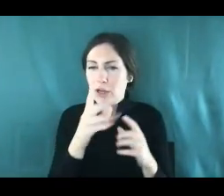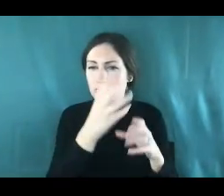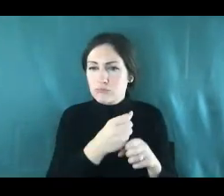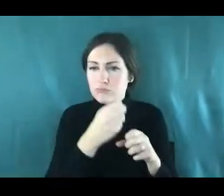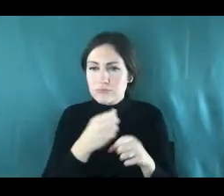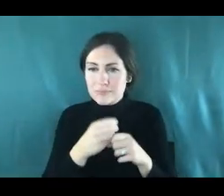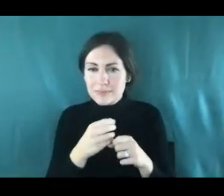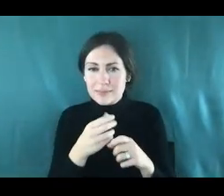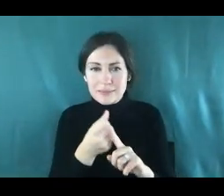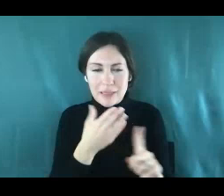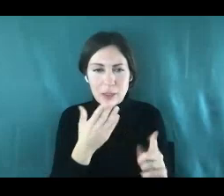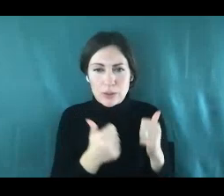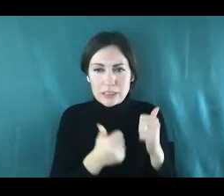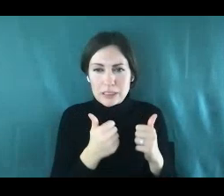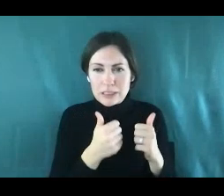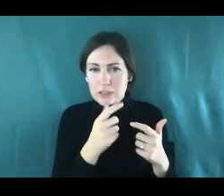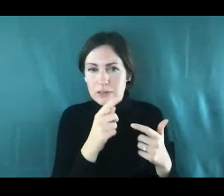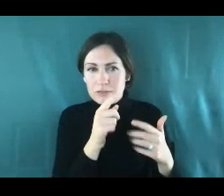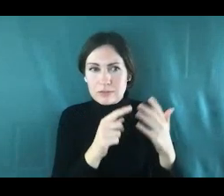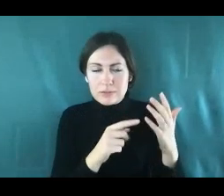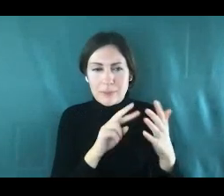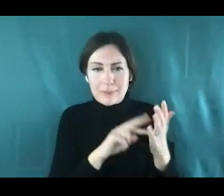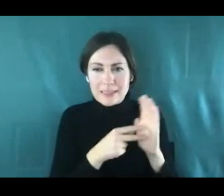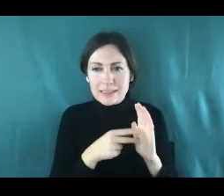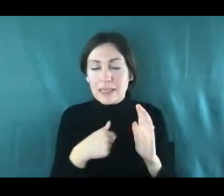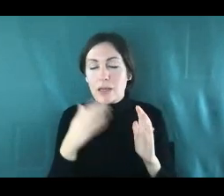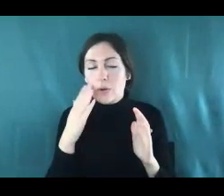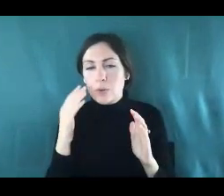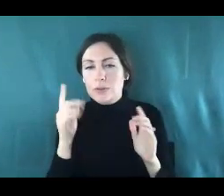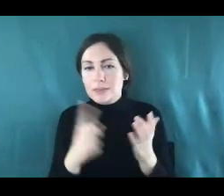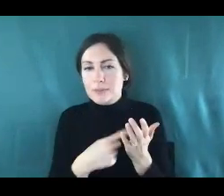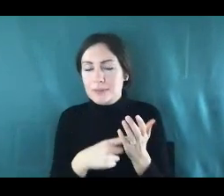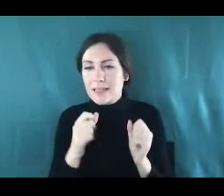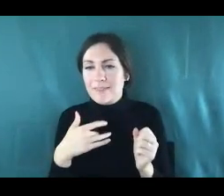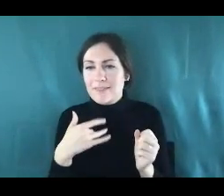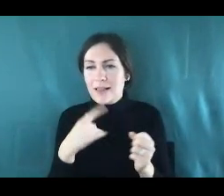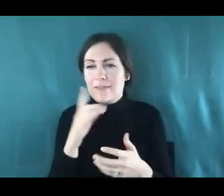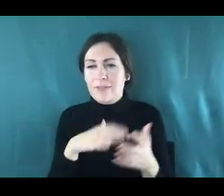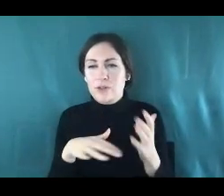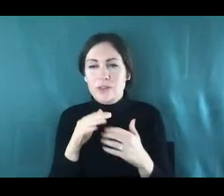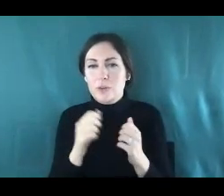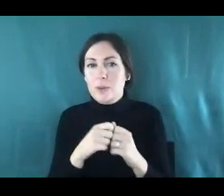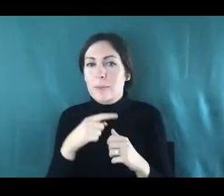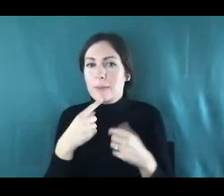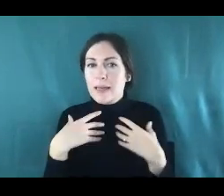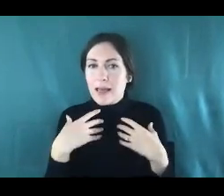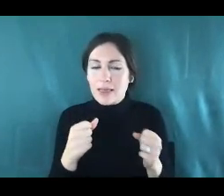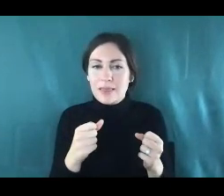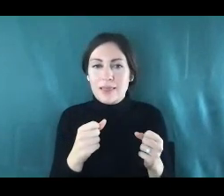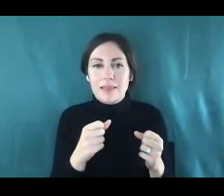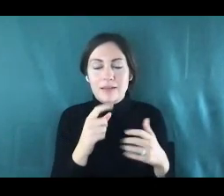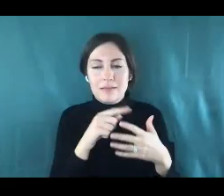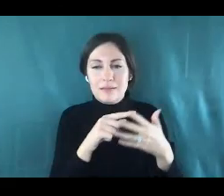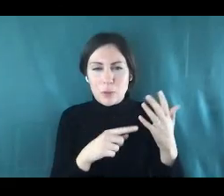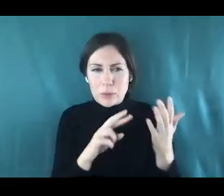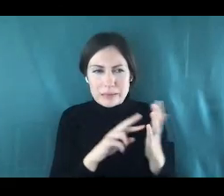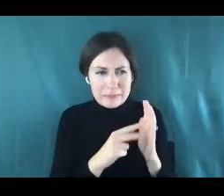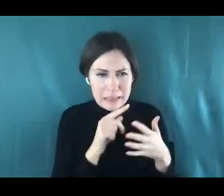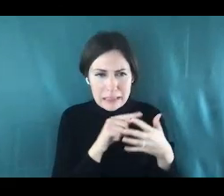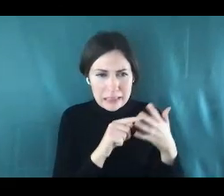be a little bit confusing when it comes to a lot of these public health initiatives, and you're doing a lot of work. So thank you so much